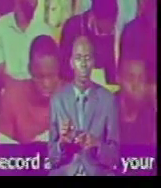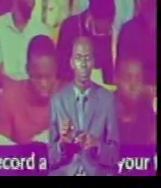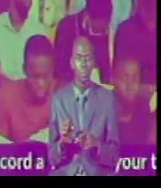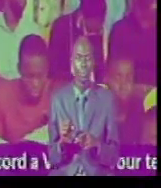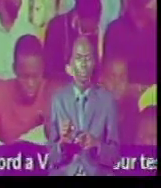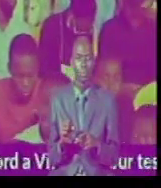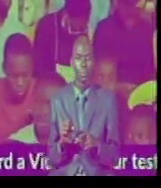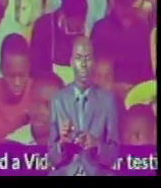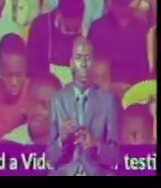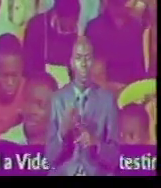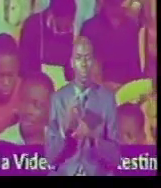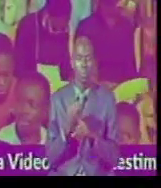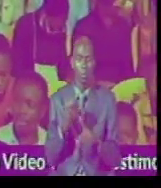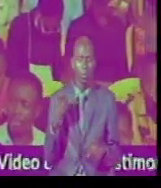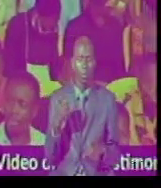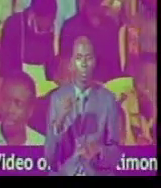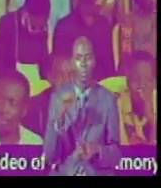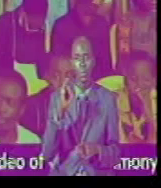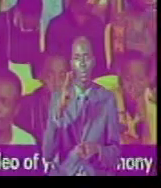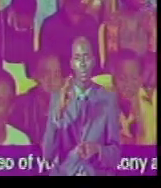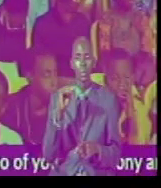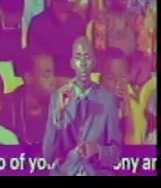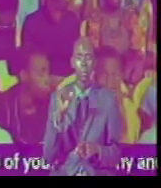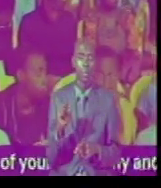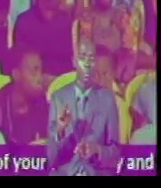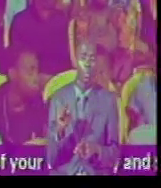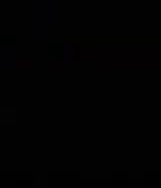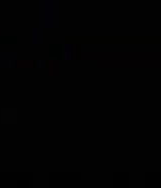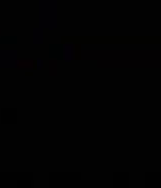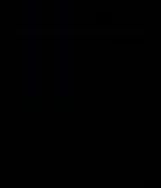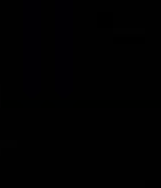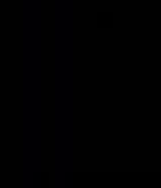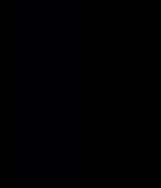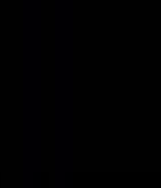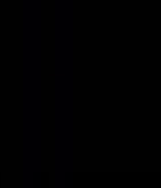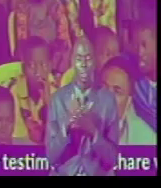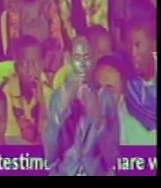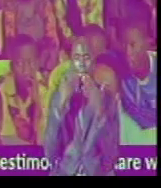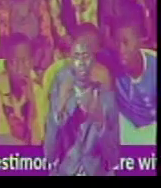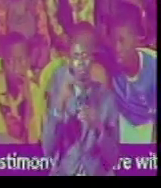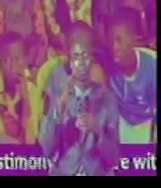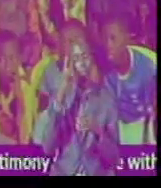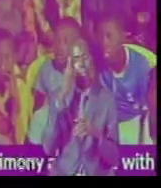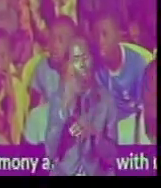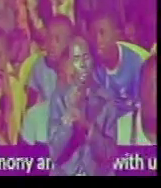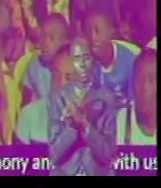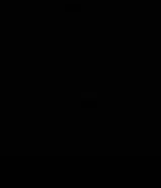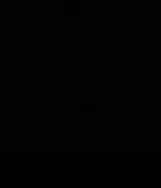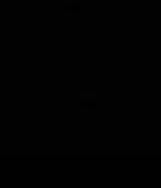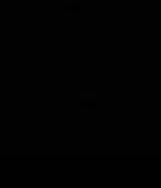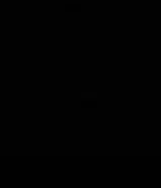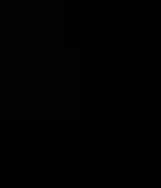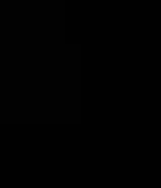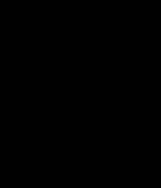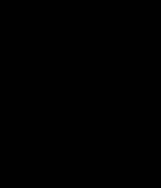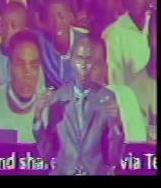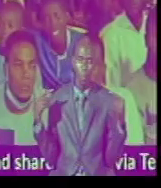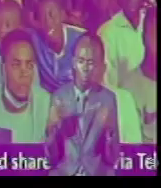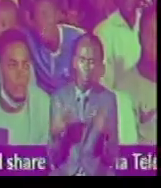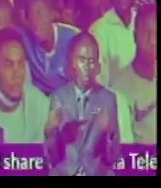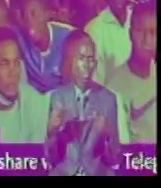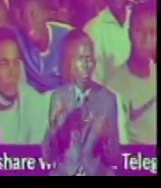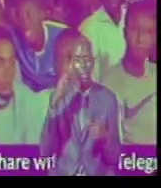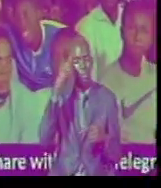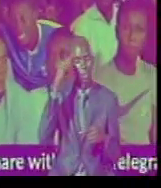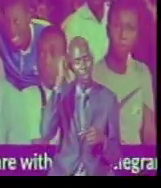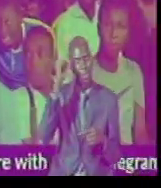region in Ebonyi State, Nigeria. He says, I want to thank God for delivering me from pain, headache. It's been happening. I feel